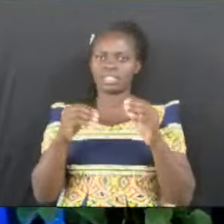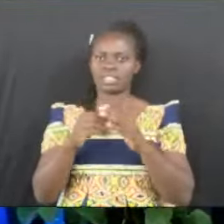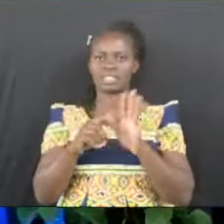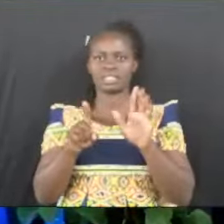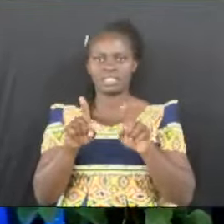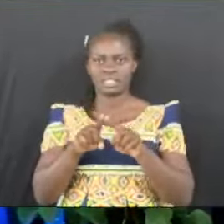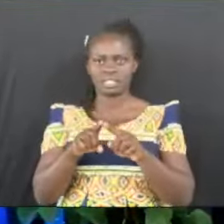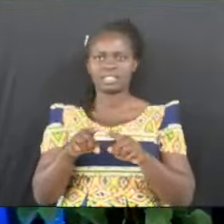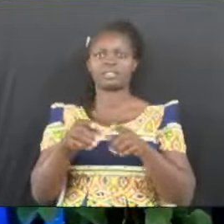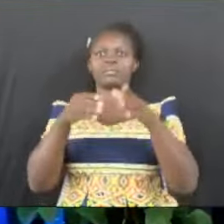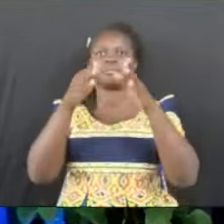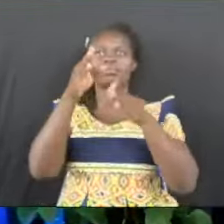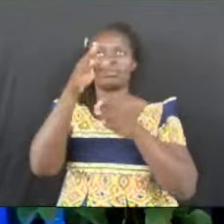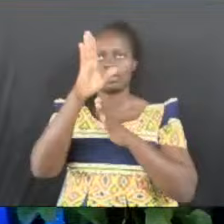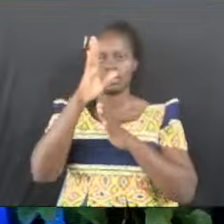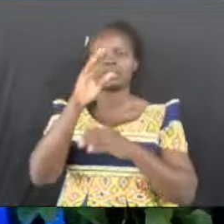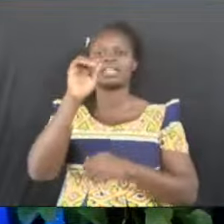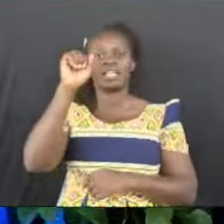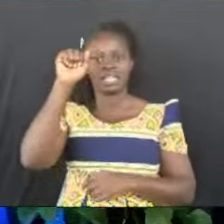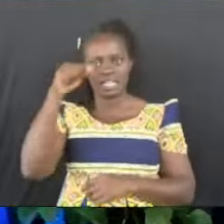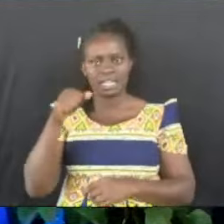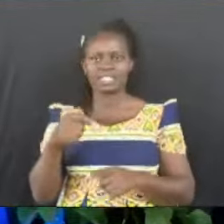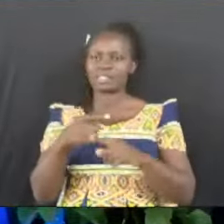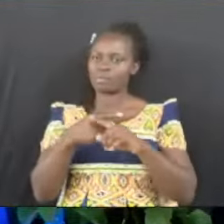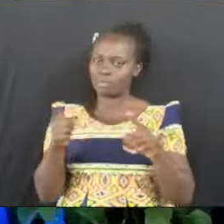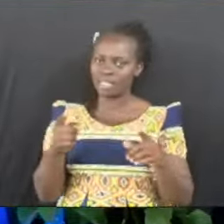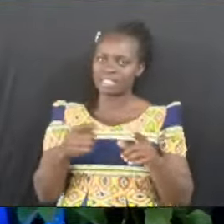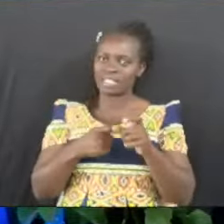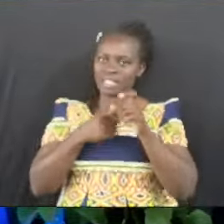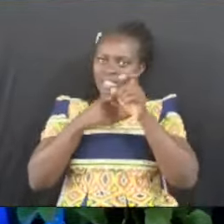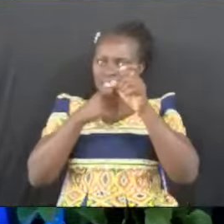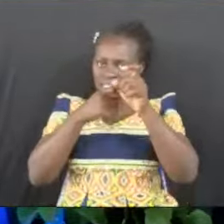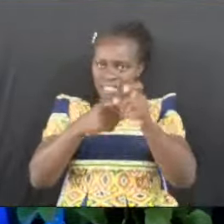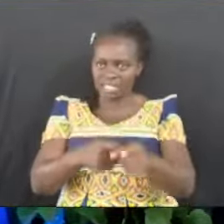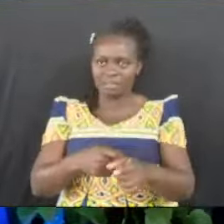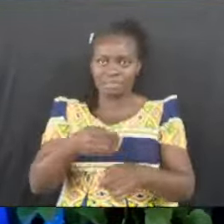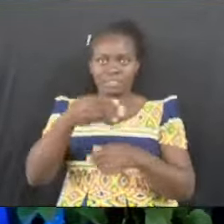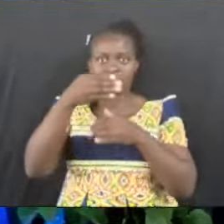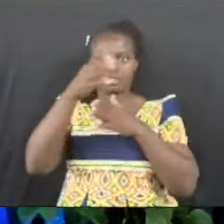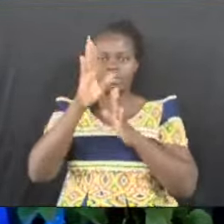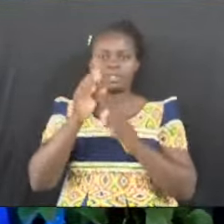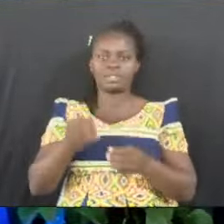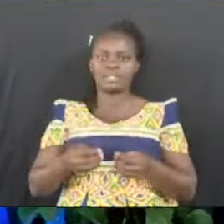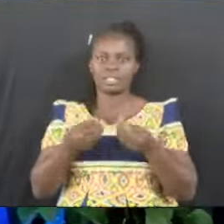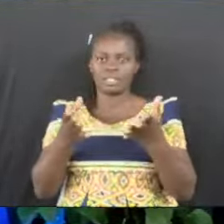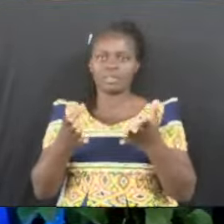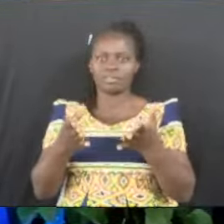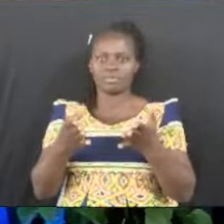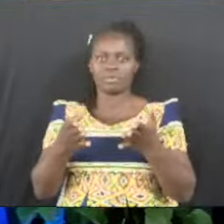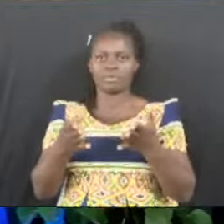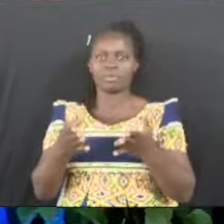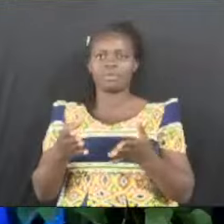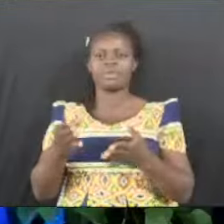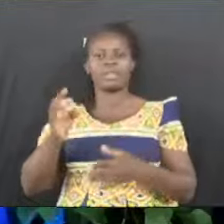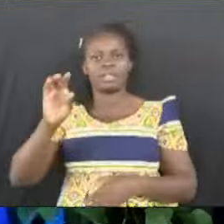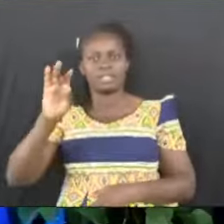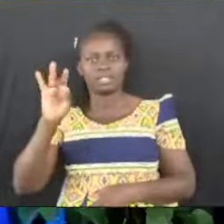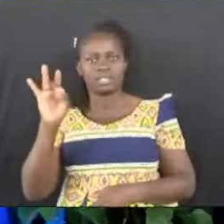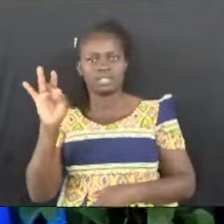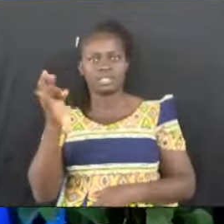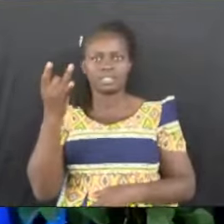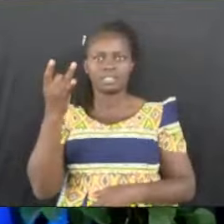freedom. That's why God gave us the Sabbath. Not for legalistic purposes, but for the perpetuation